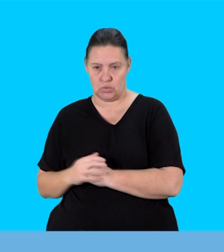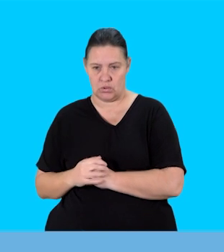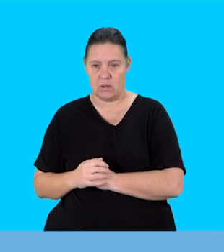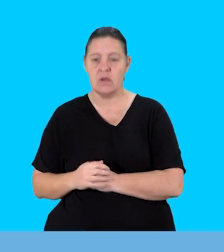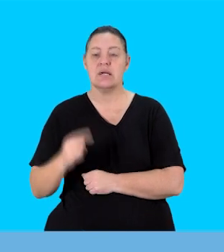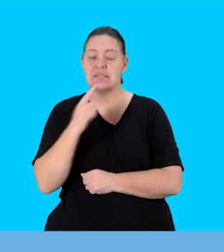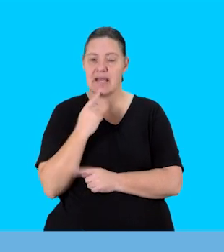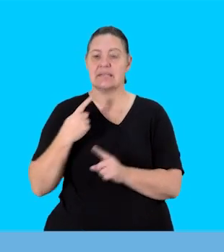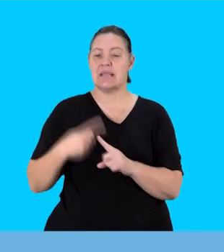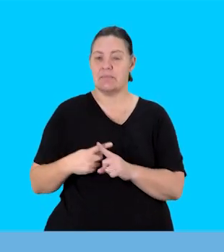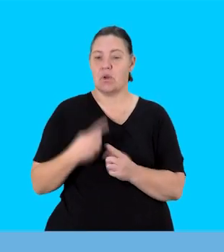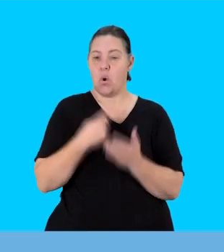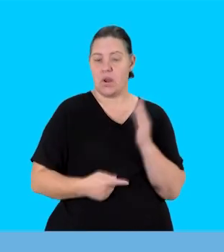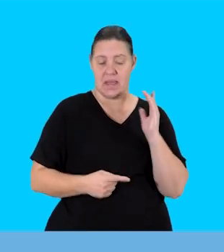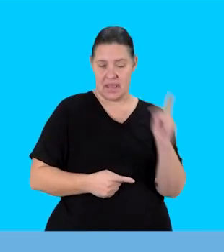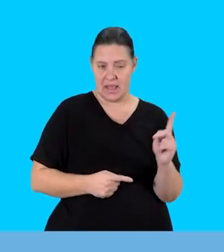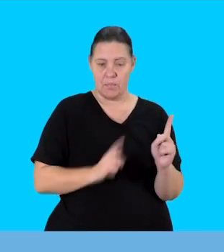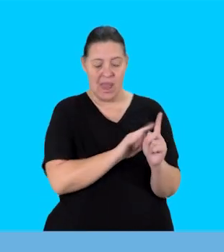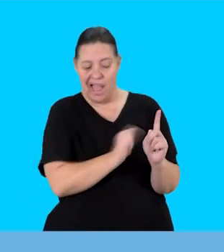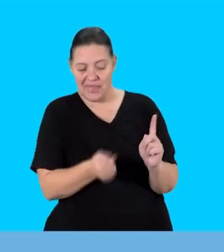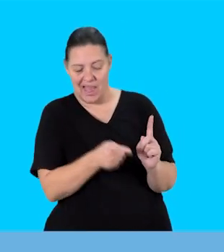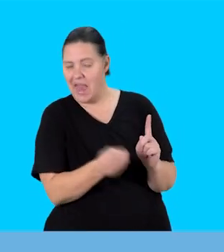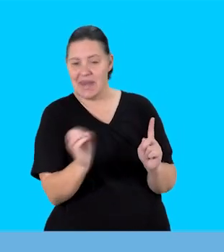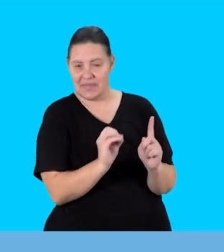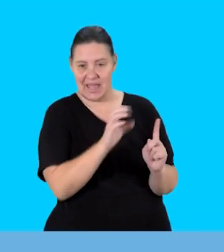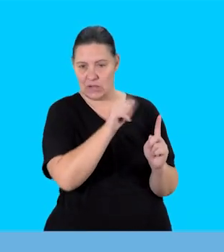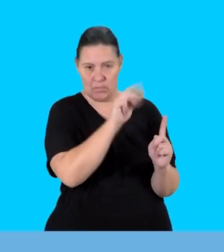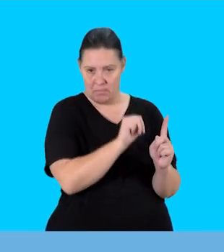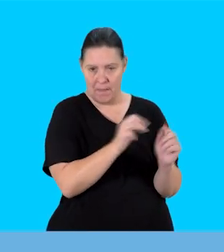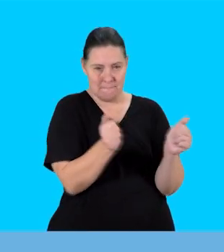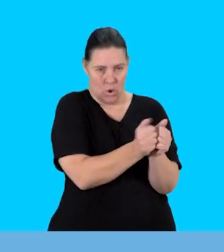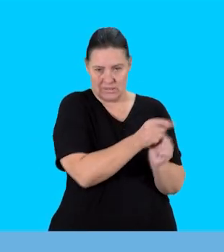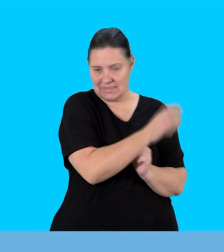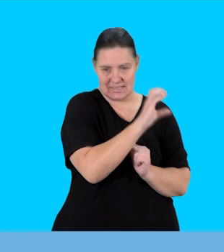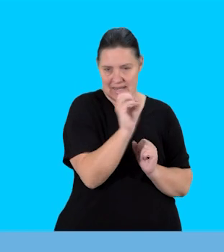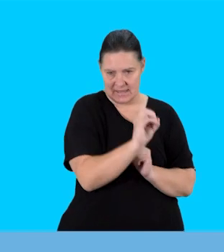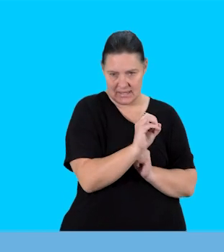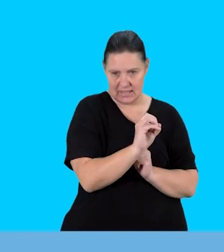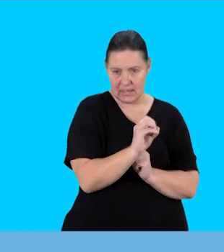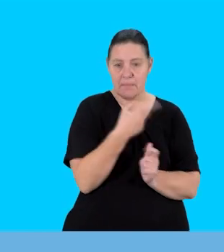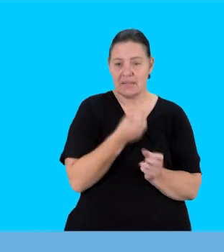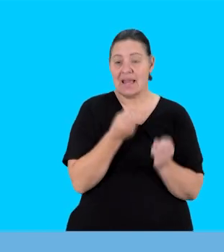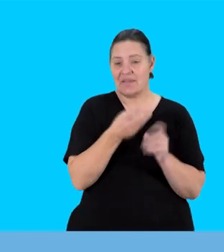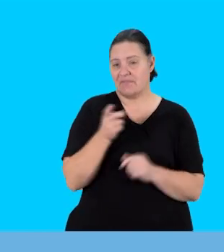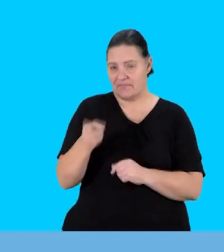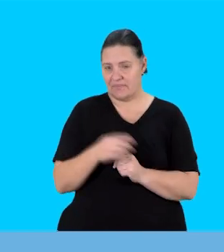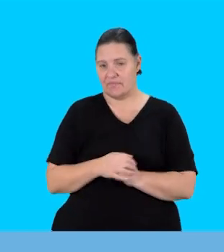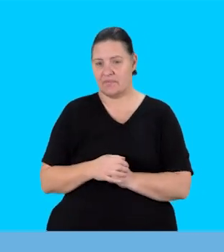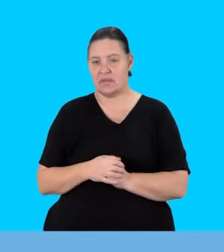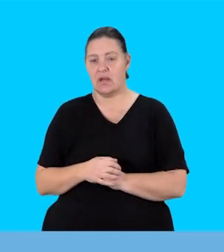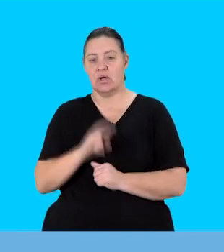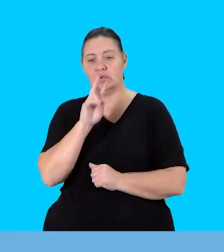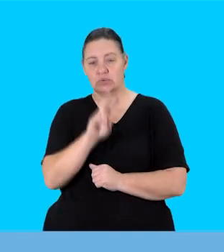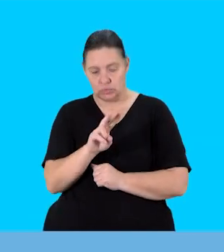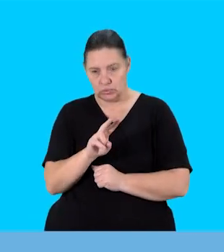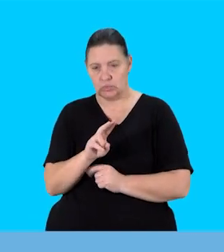coefficient, the 2, only multiplies this number if there's no other atom bonded to that C. However, when you're given this, the